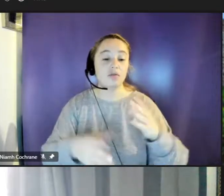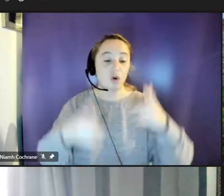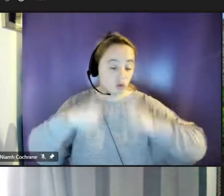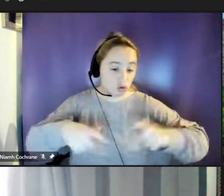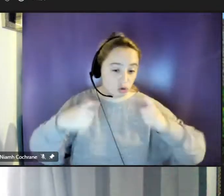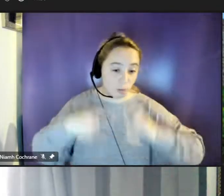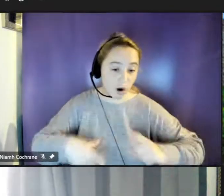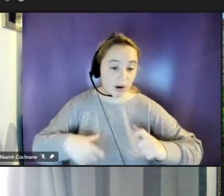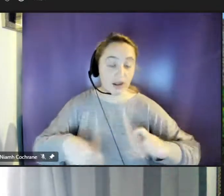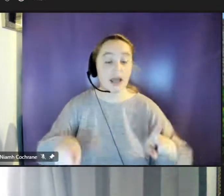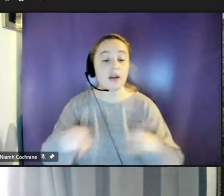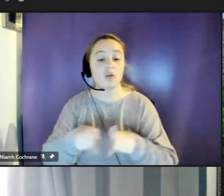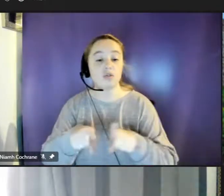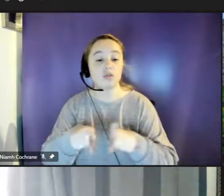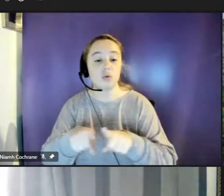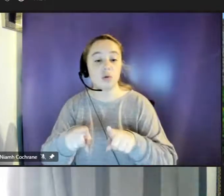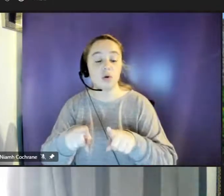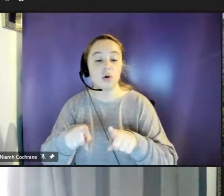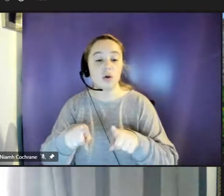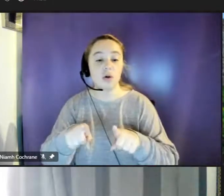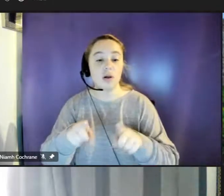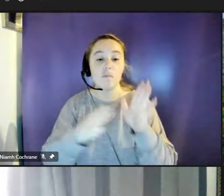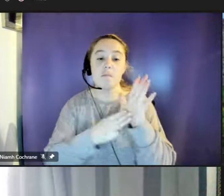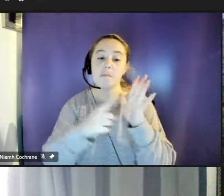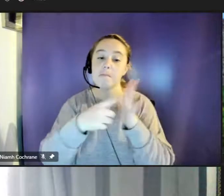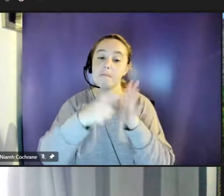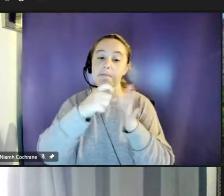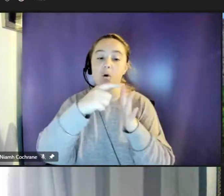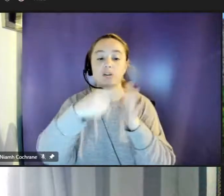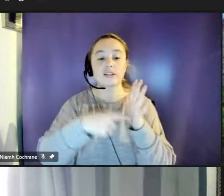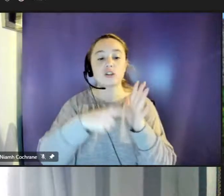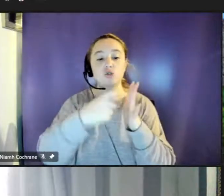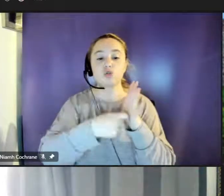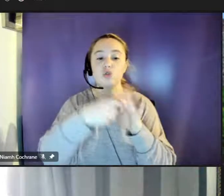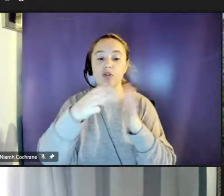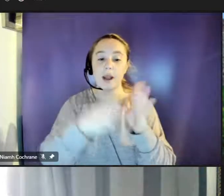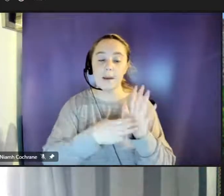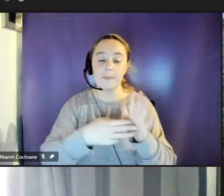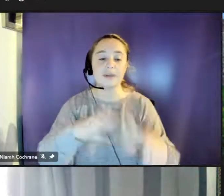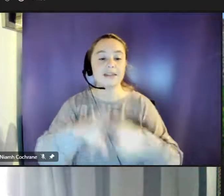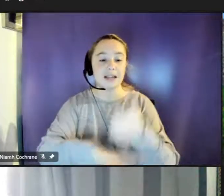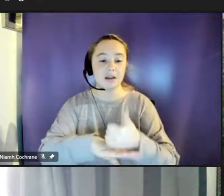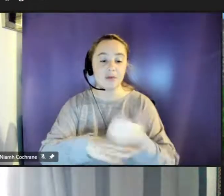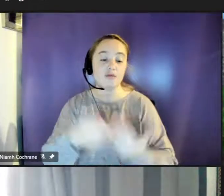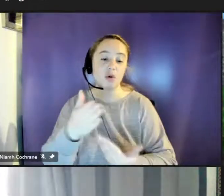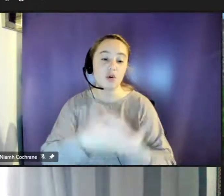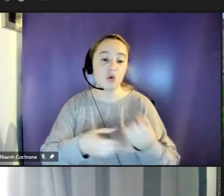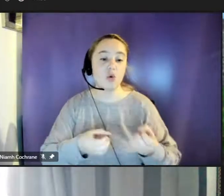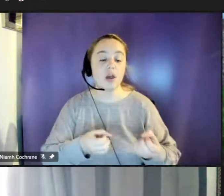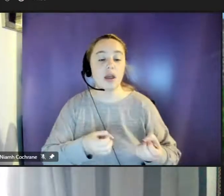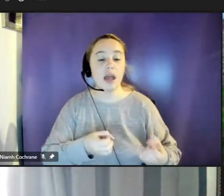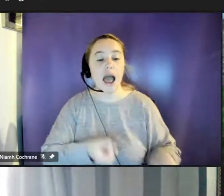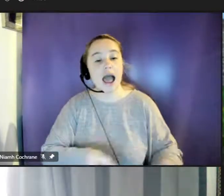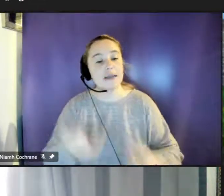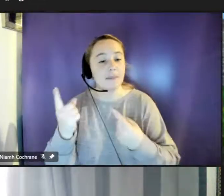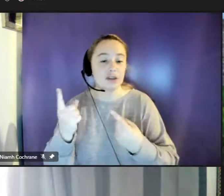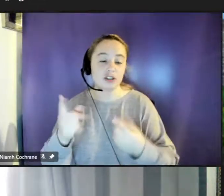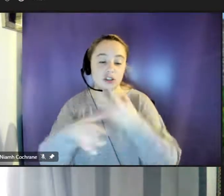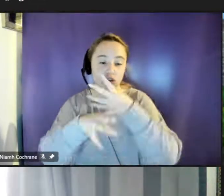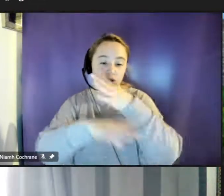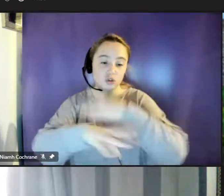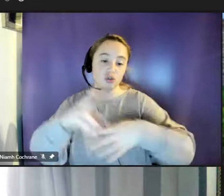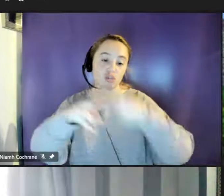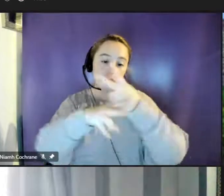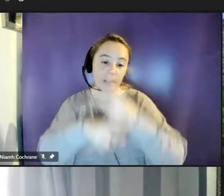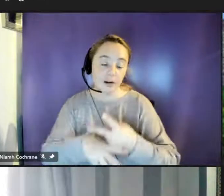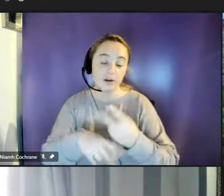a moratorium was put in place for new admissions to social care. I'm pleased